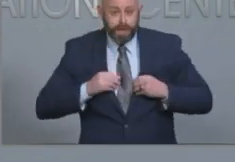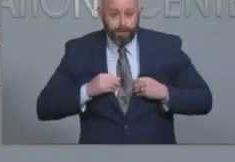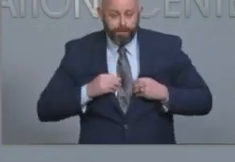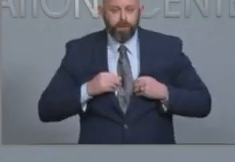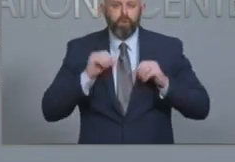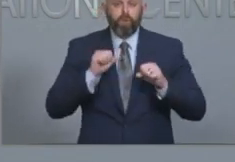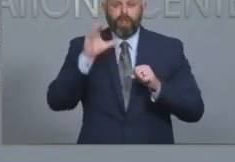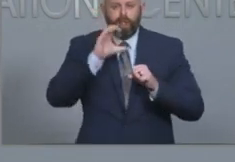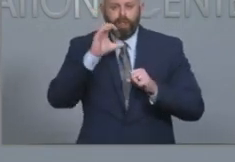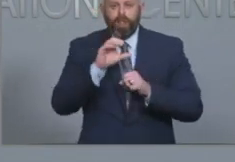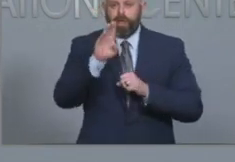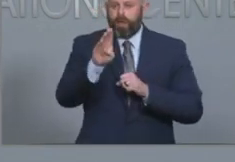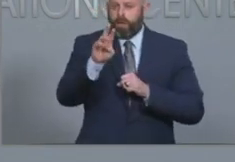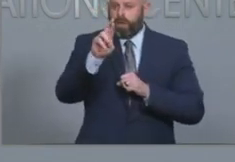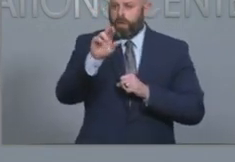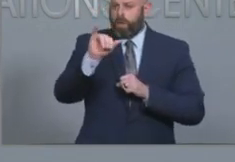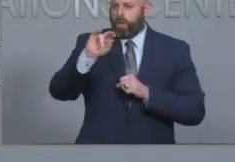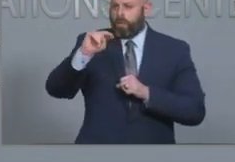visit